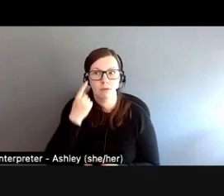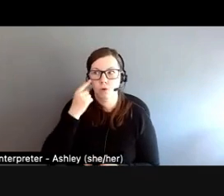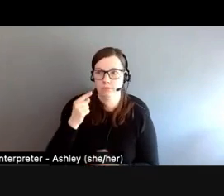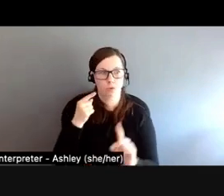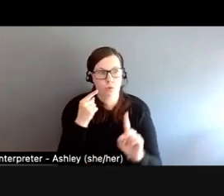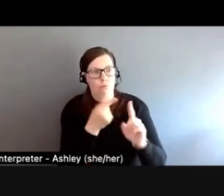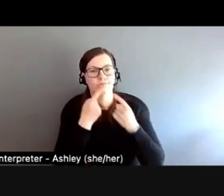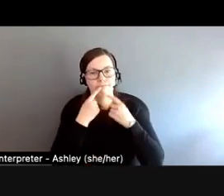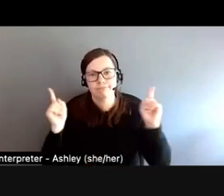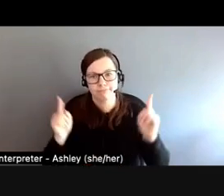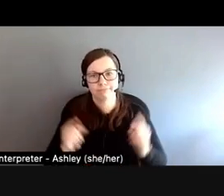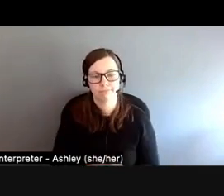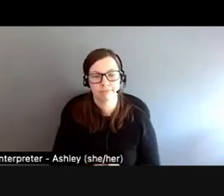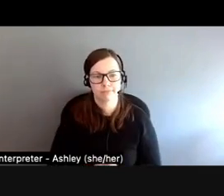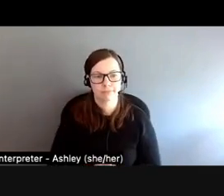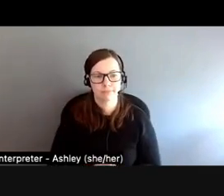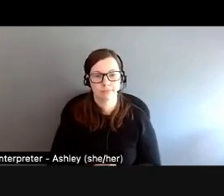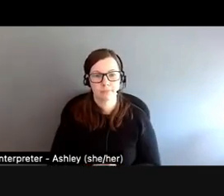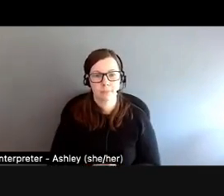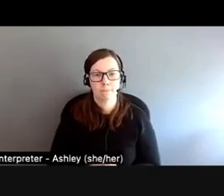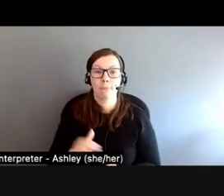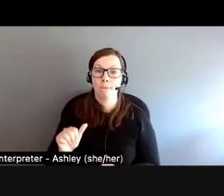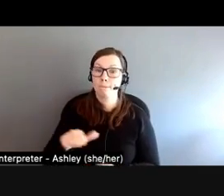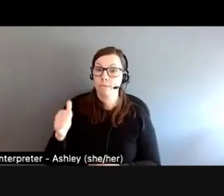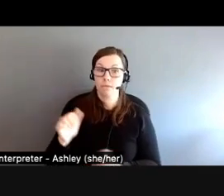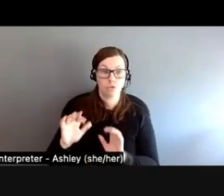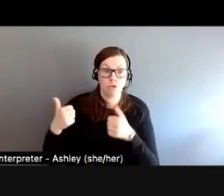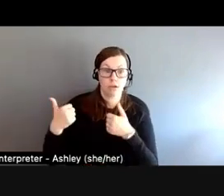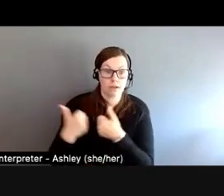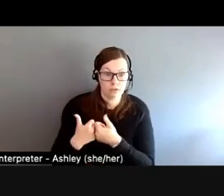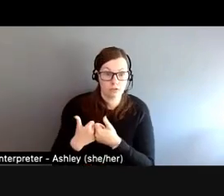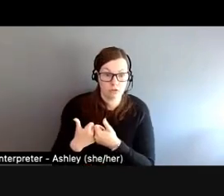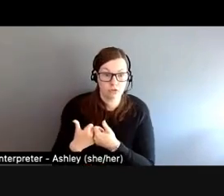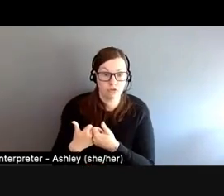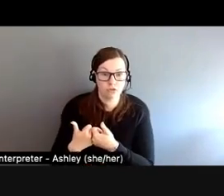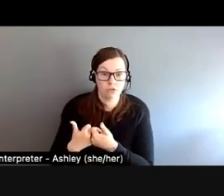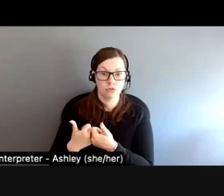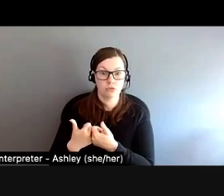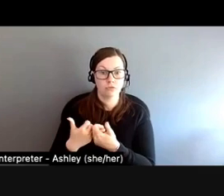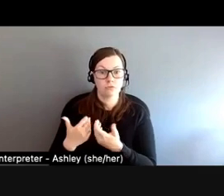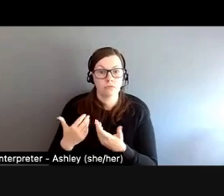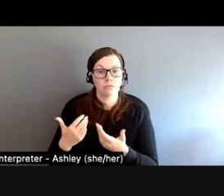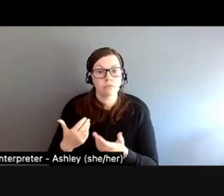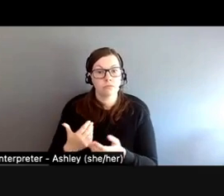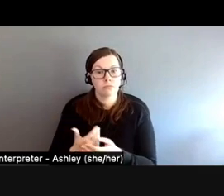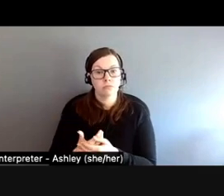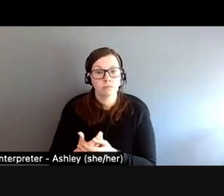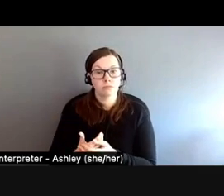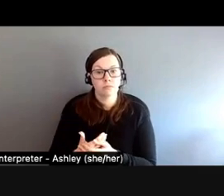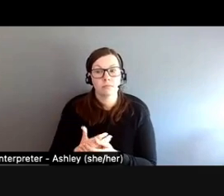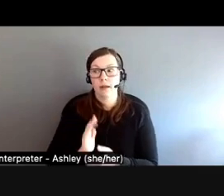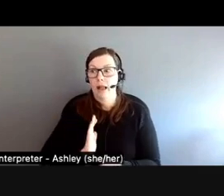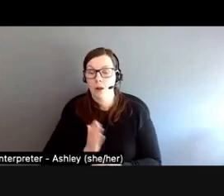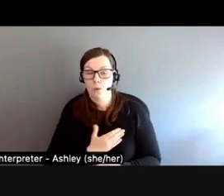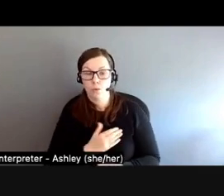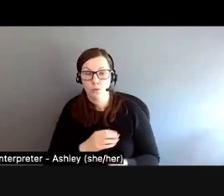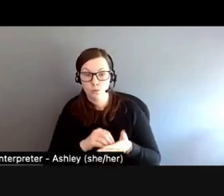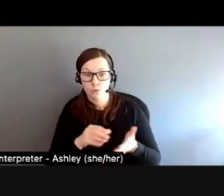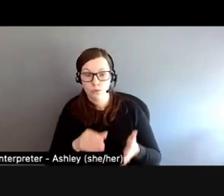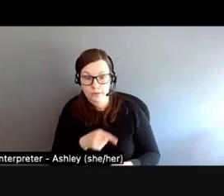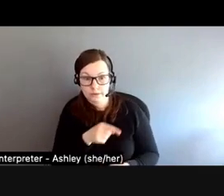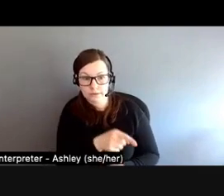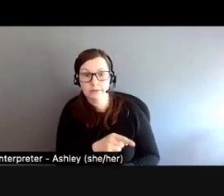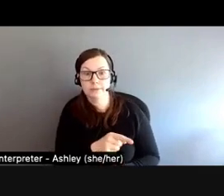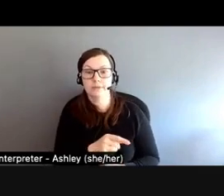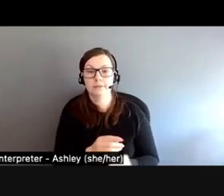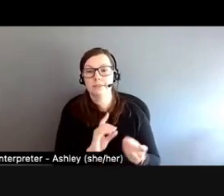Another challenge was here, how to make or create a content targeted to our digital